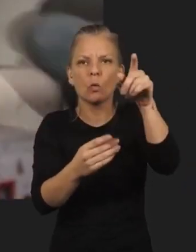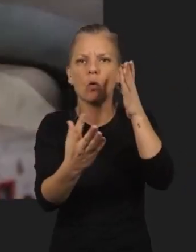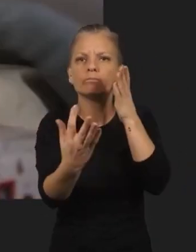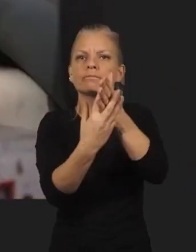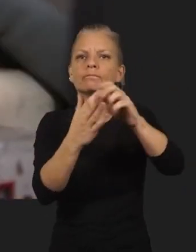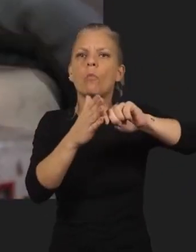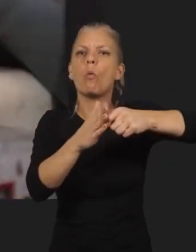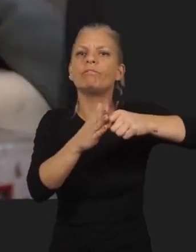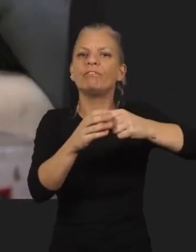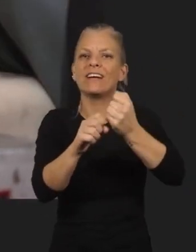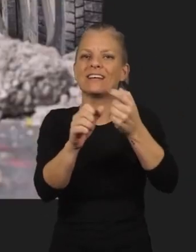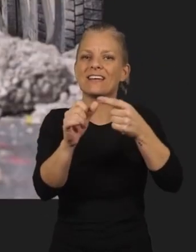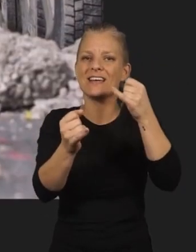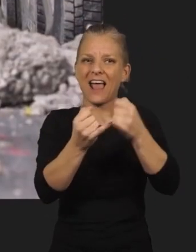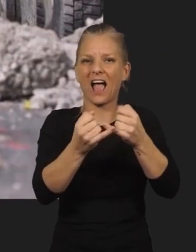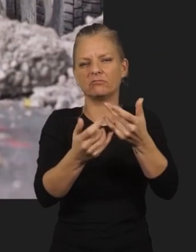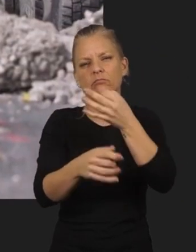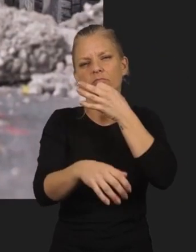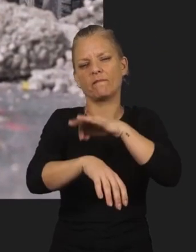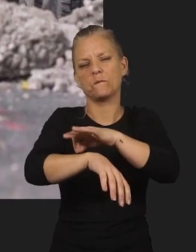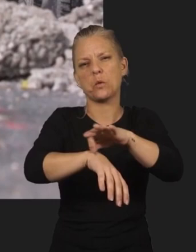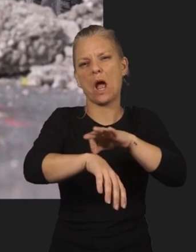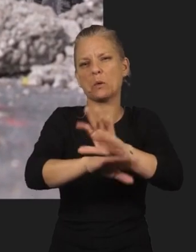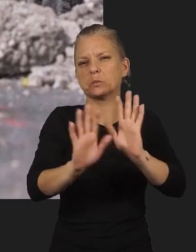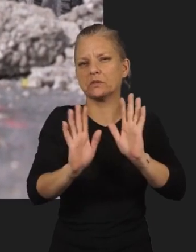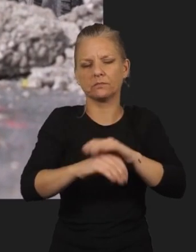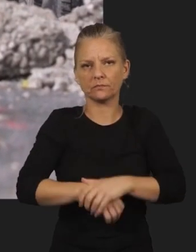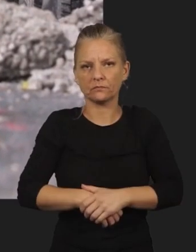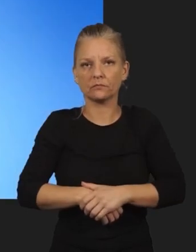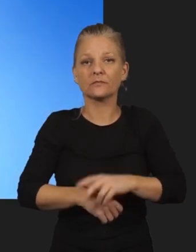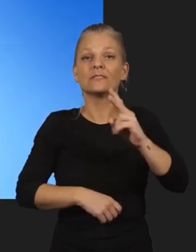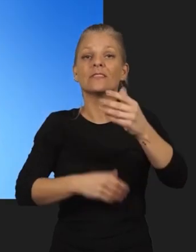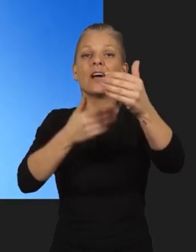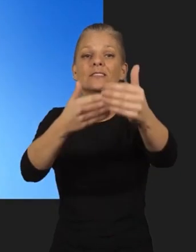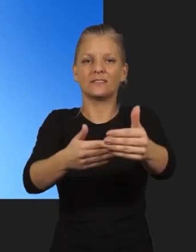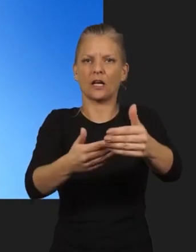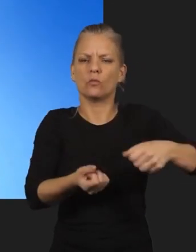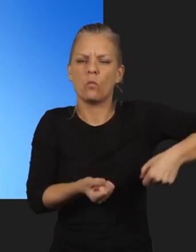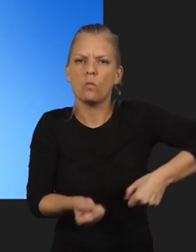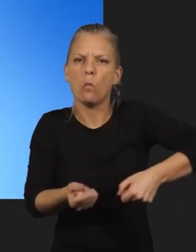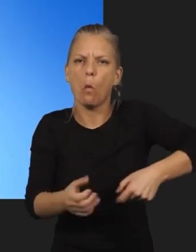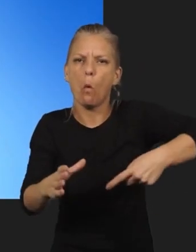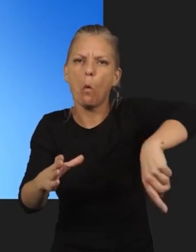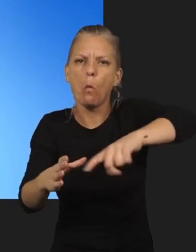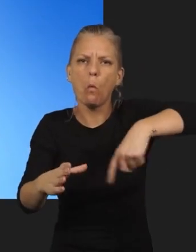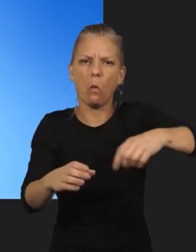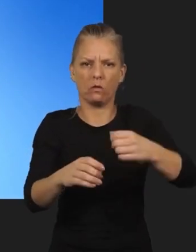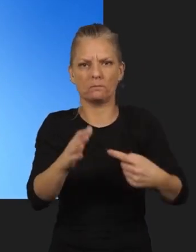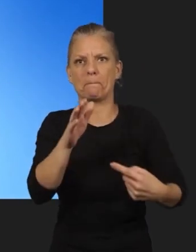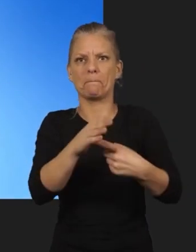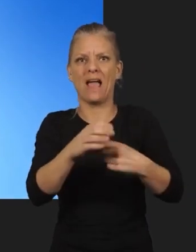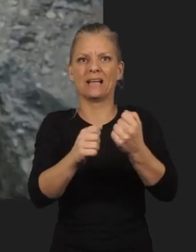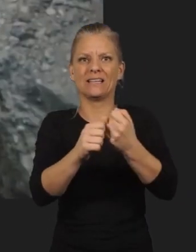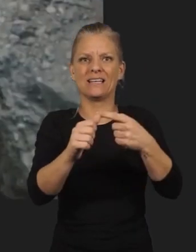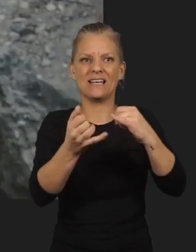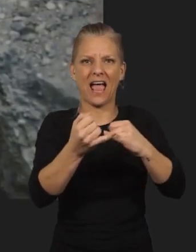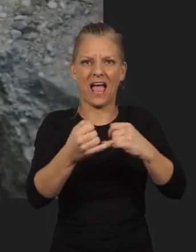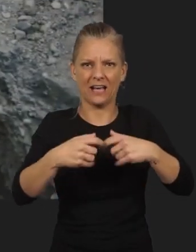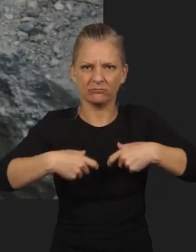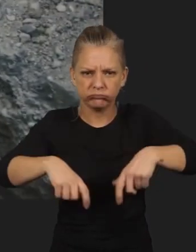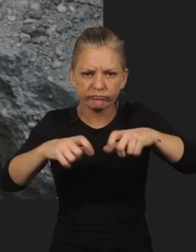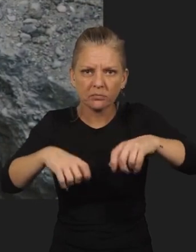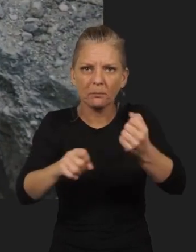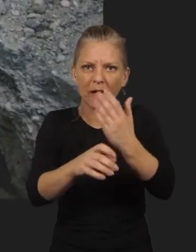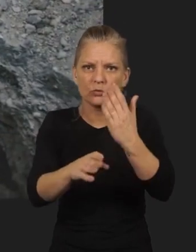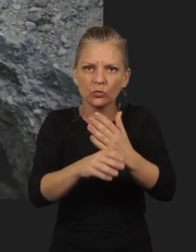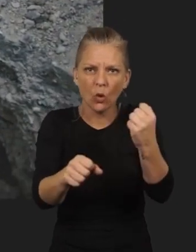need to interrupt your supply, normally for a few hours. The second stage is to dig holes to get to the main gas pipe running along your street